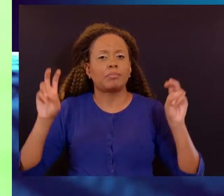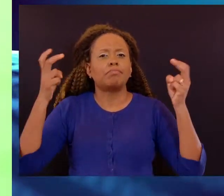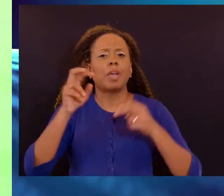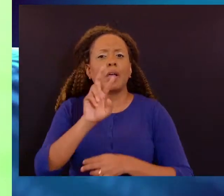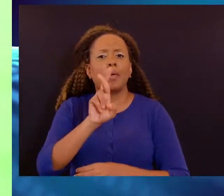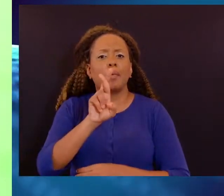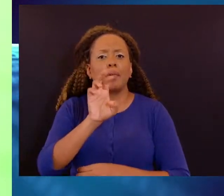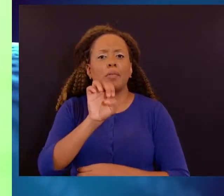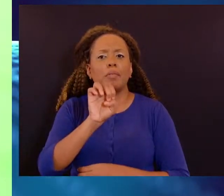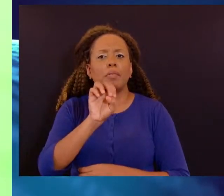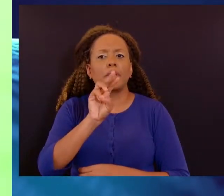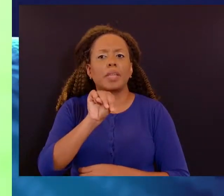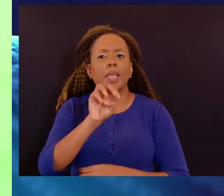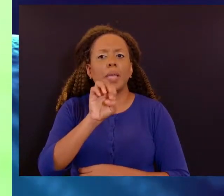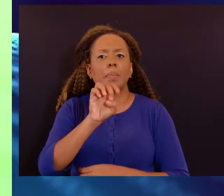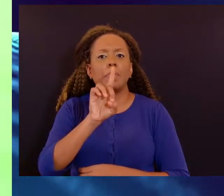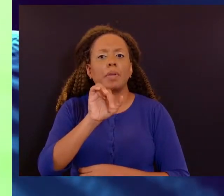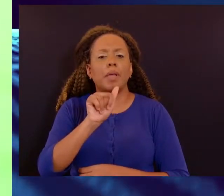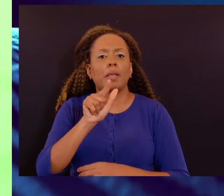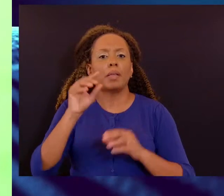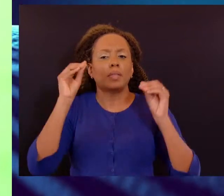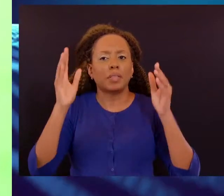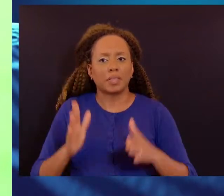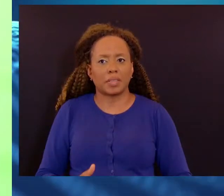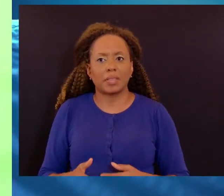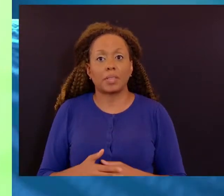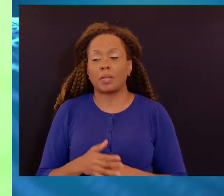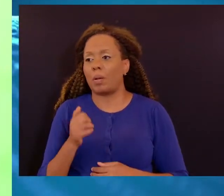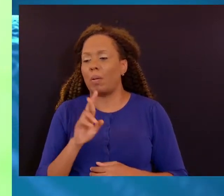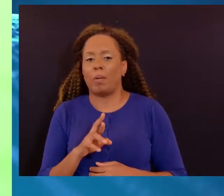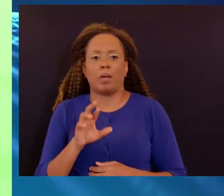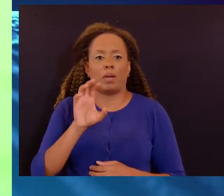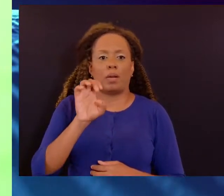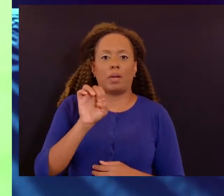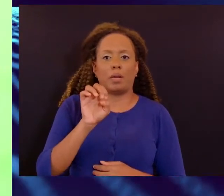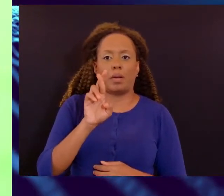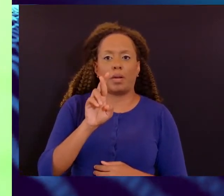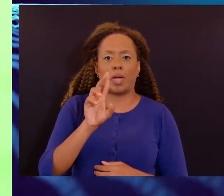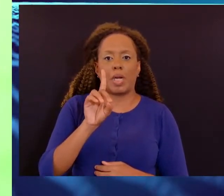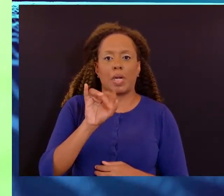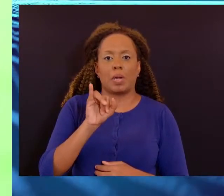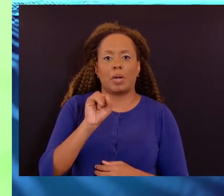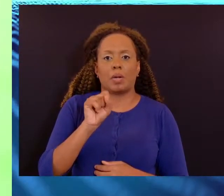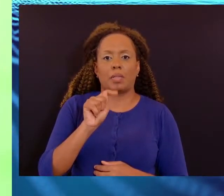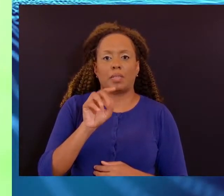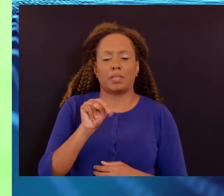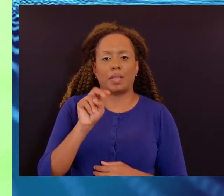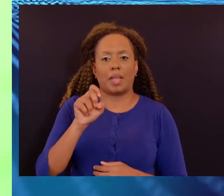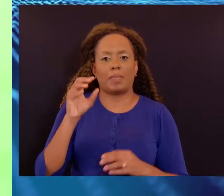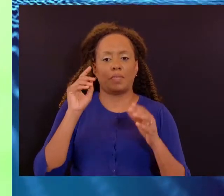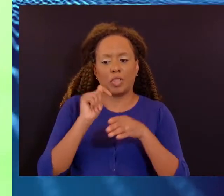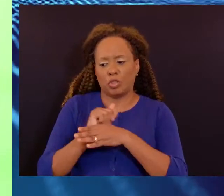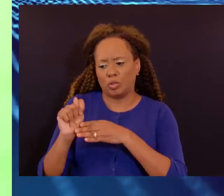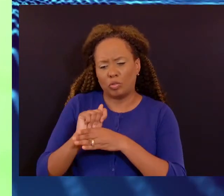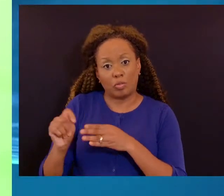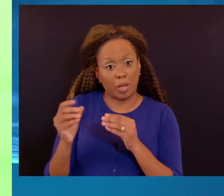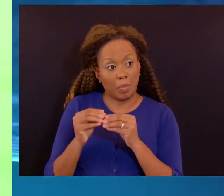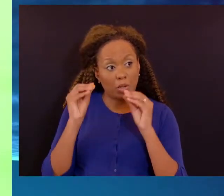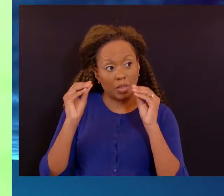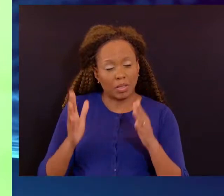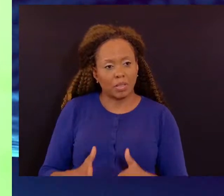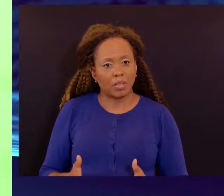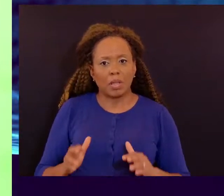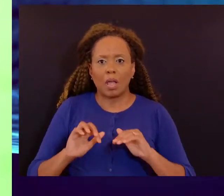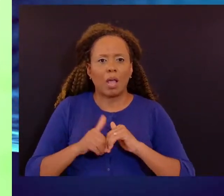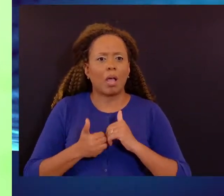programs? Does Urduson Training College, do they have to now look at training more teachers to do remedial work? How does this translate to teachers? And